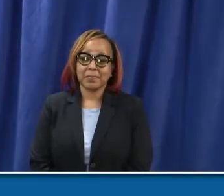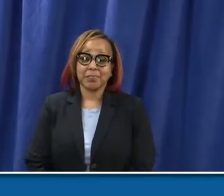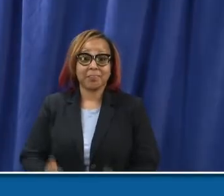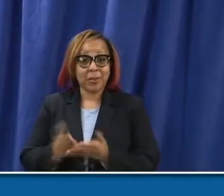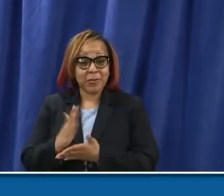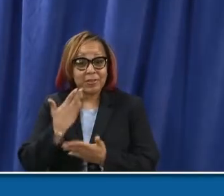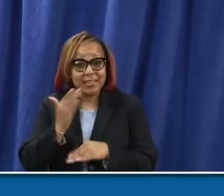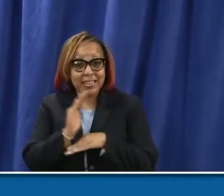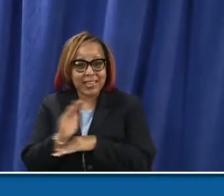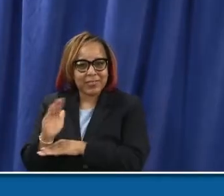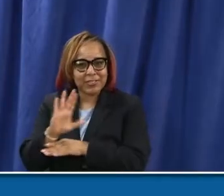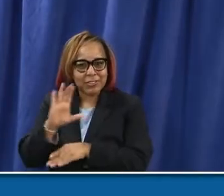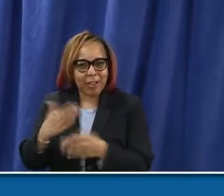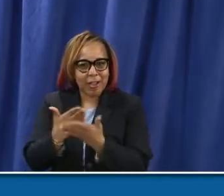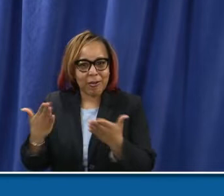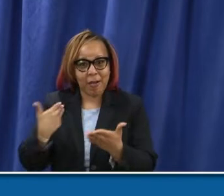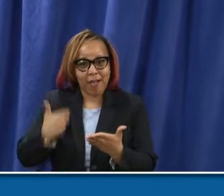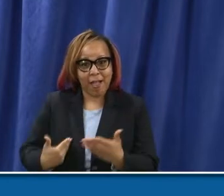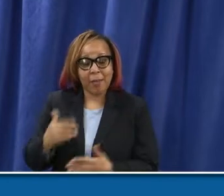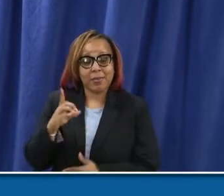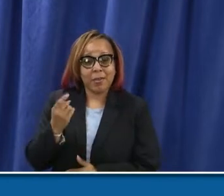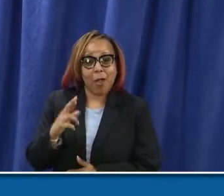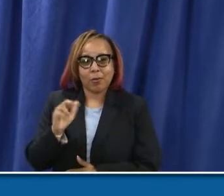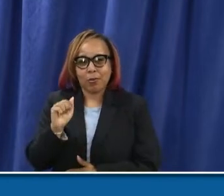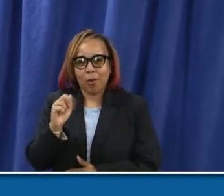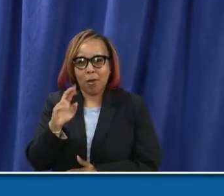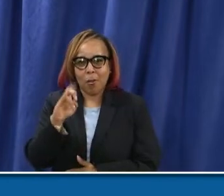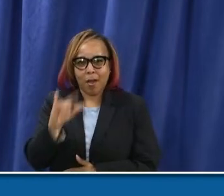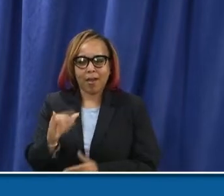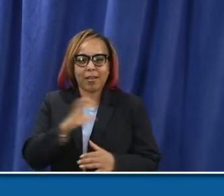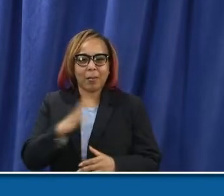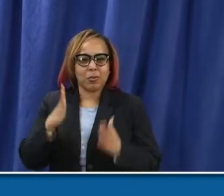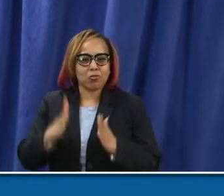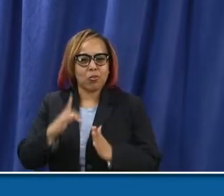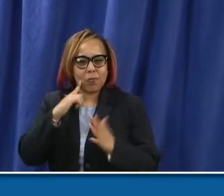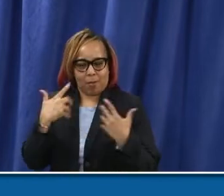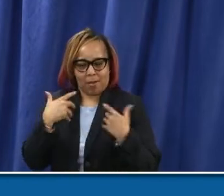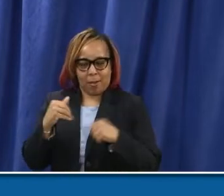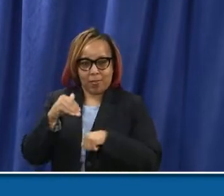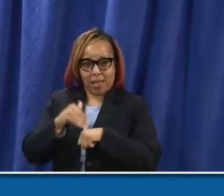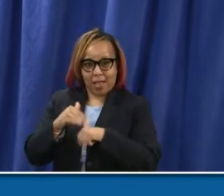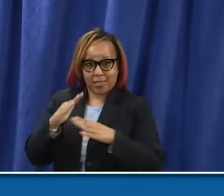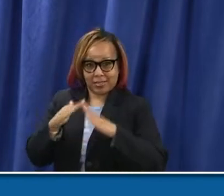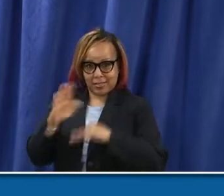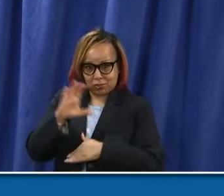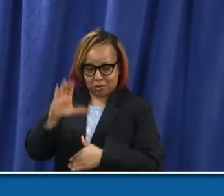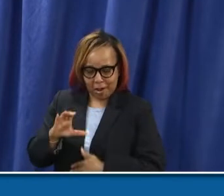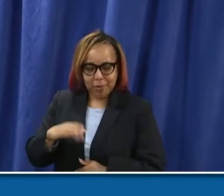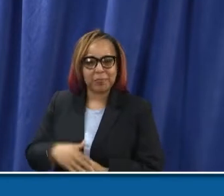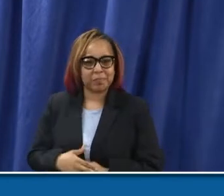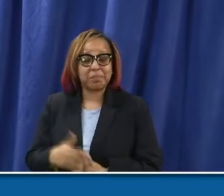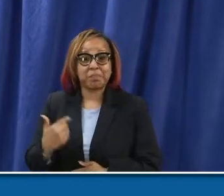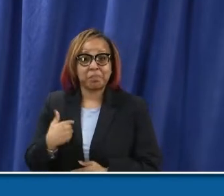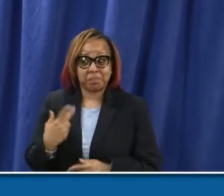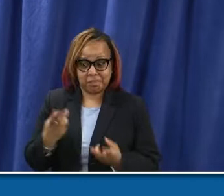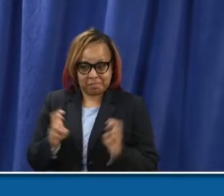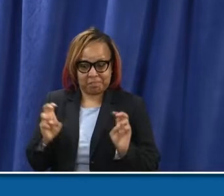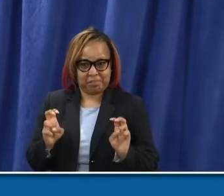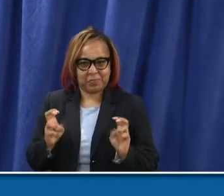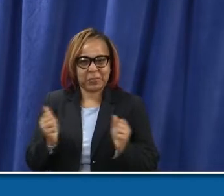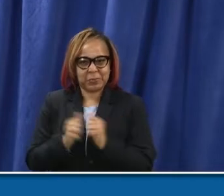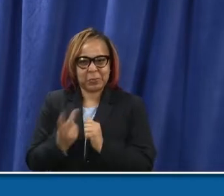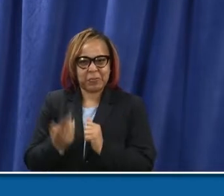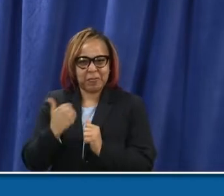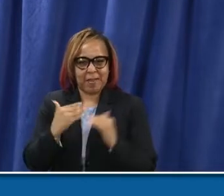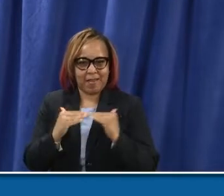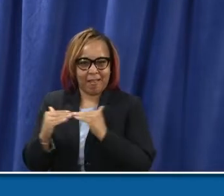All right, good evening, Chicago. I'm Dr. Allison Arwady, Commissioner of Health at the City of Chicago. I'm joined here by two